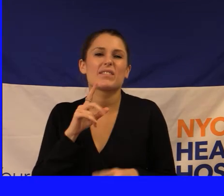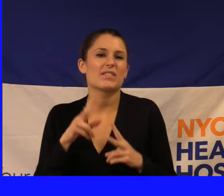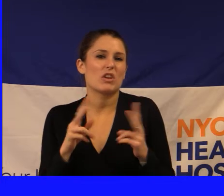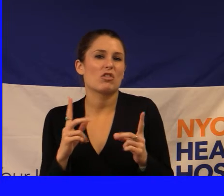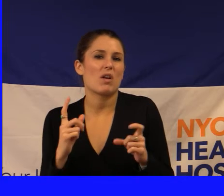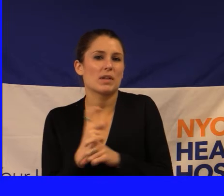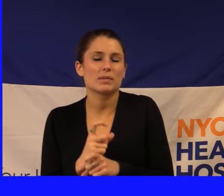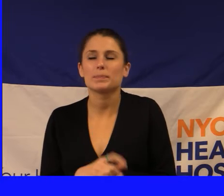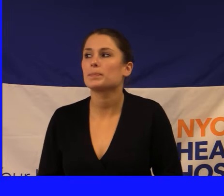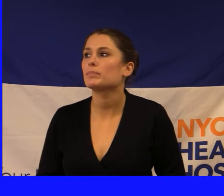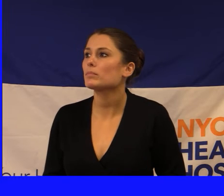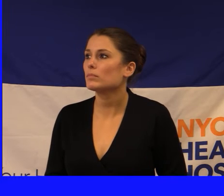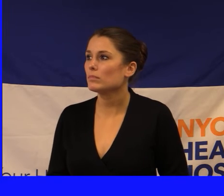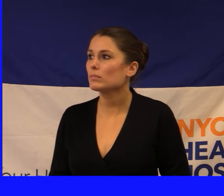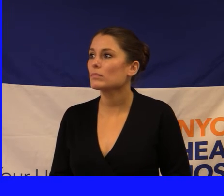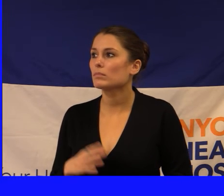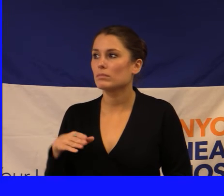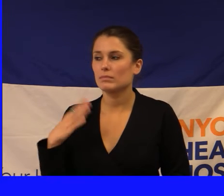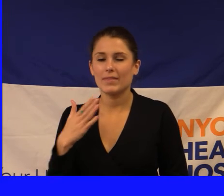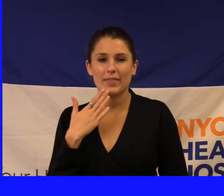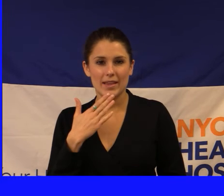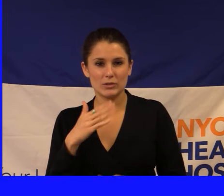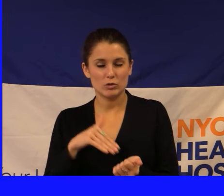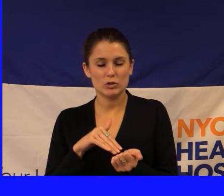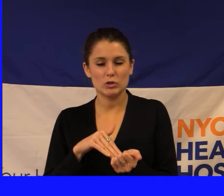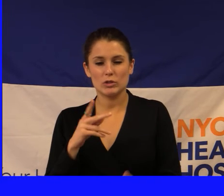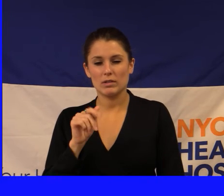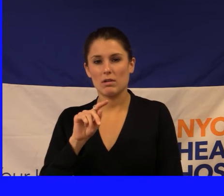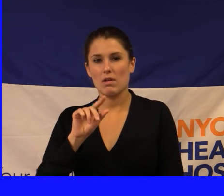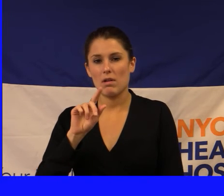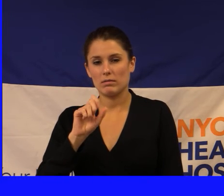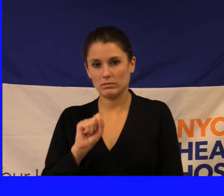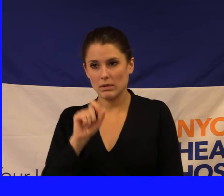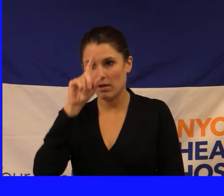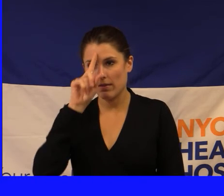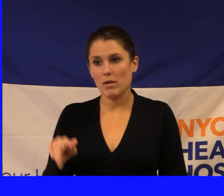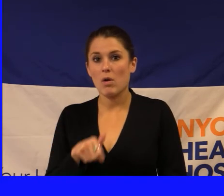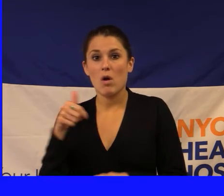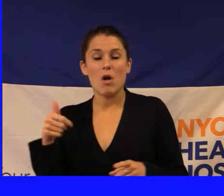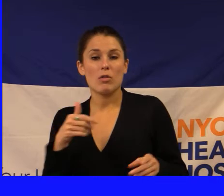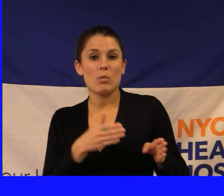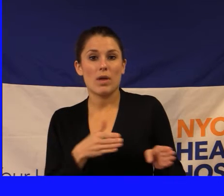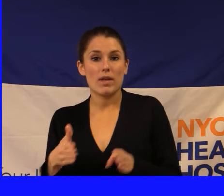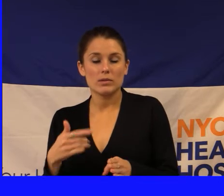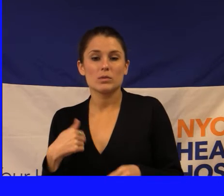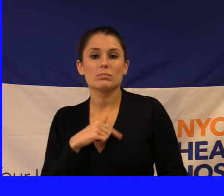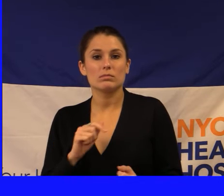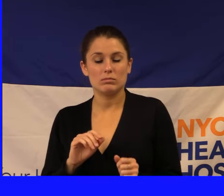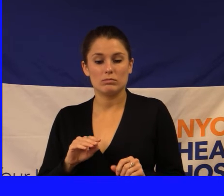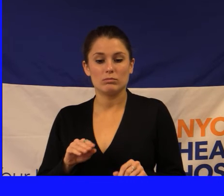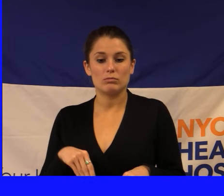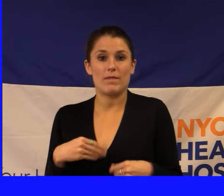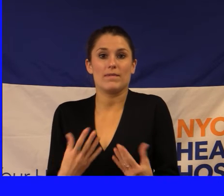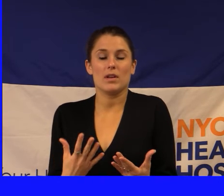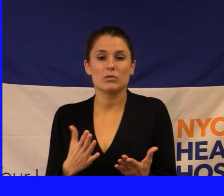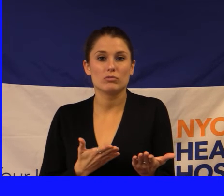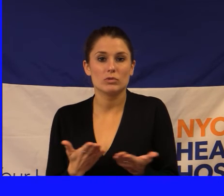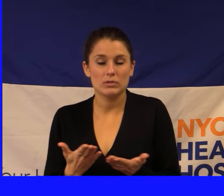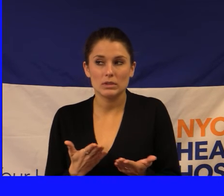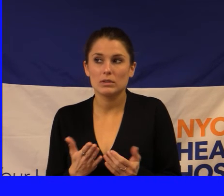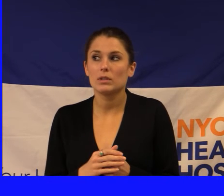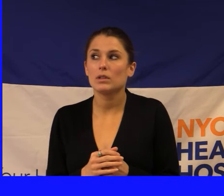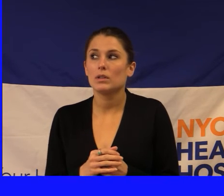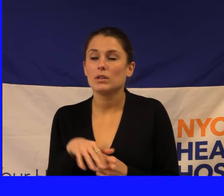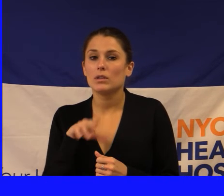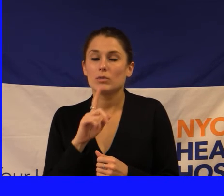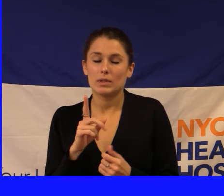Thanks, Dr. Katz. And I think that also in other ways, we're providing services that are of